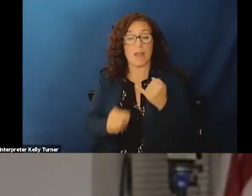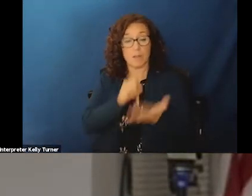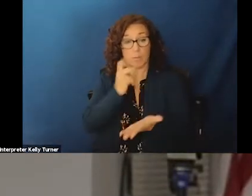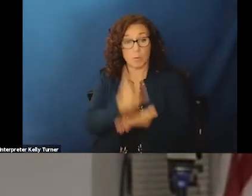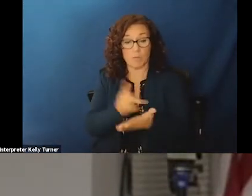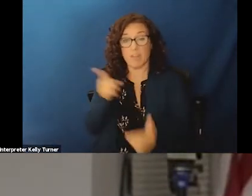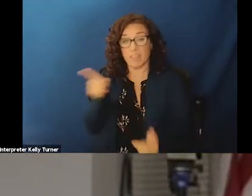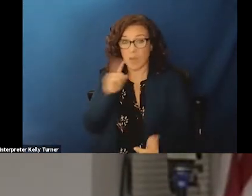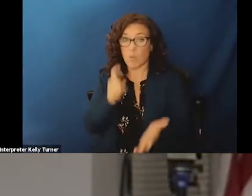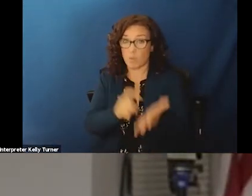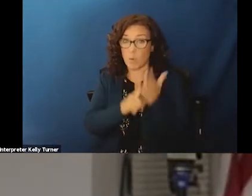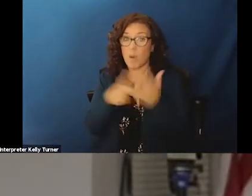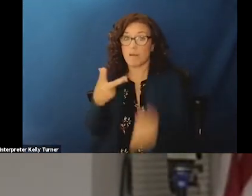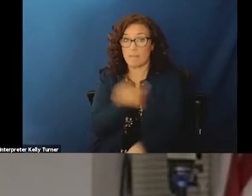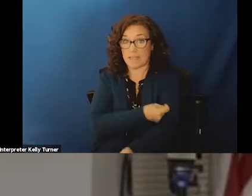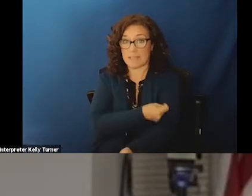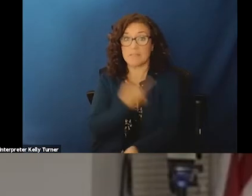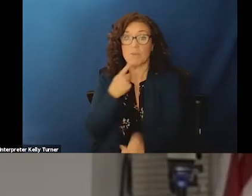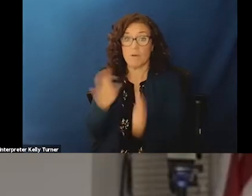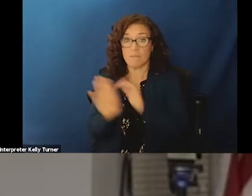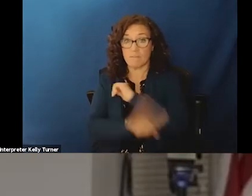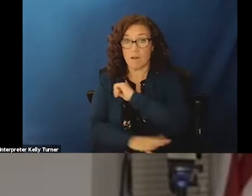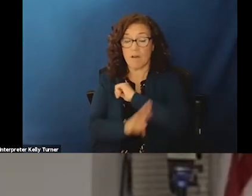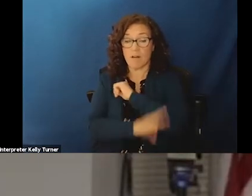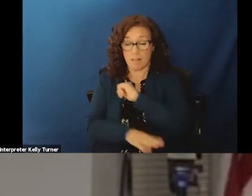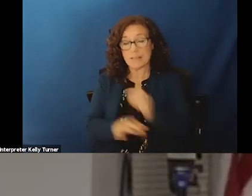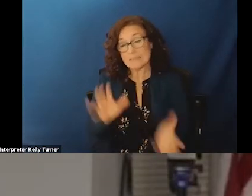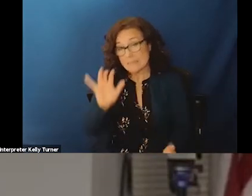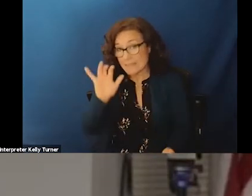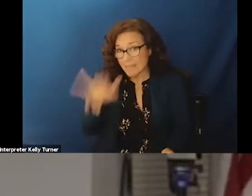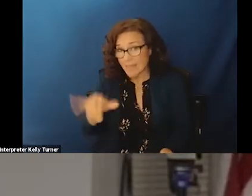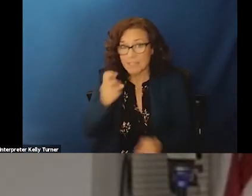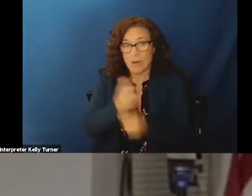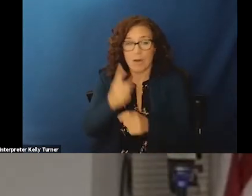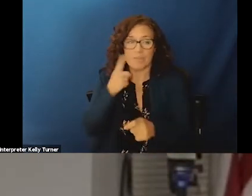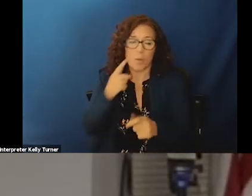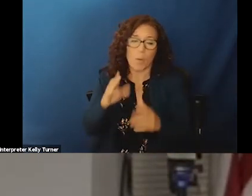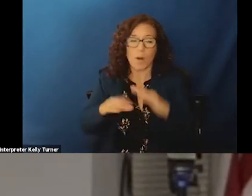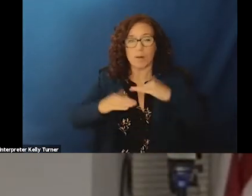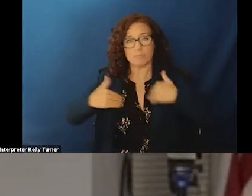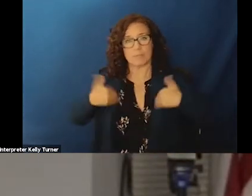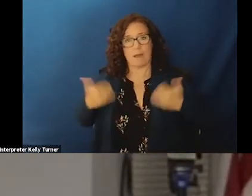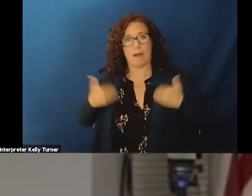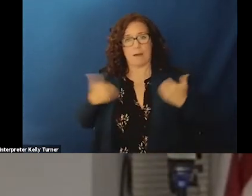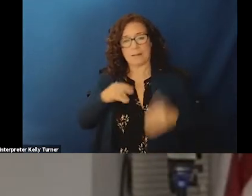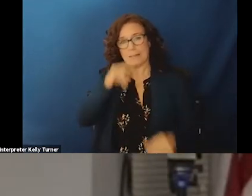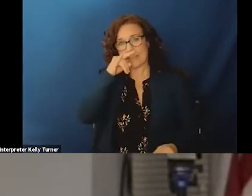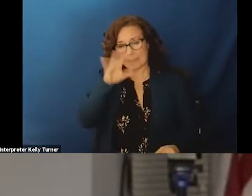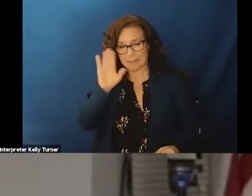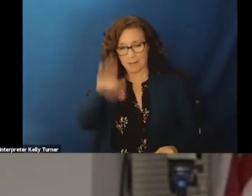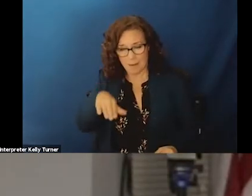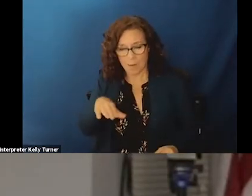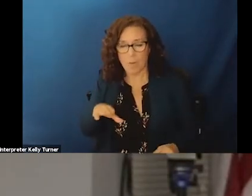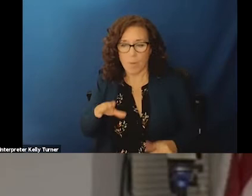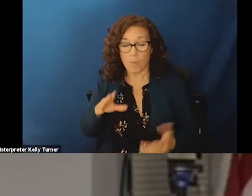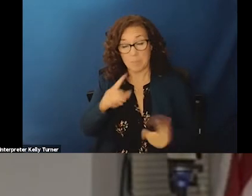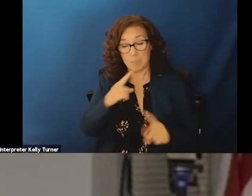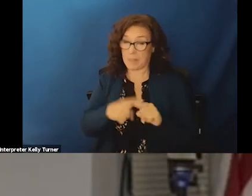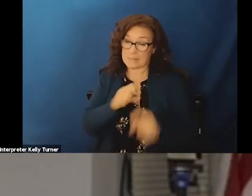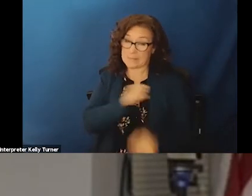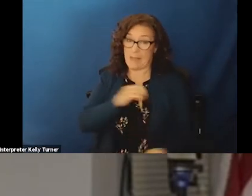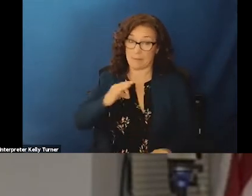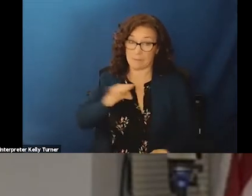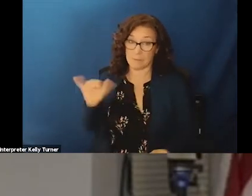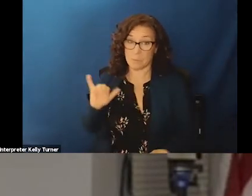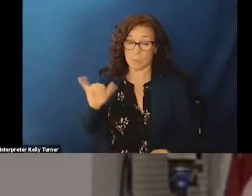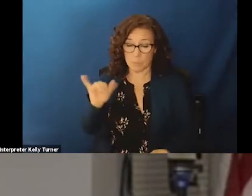in the fall. I know that's a tricky proposition with kids and with our staff, but I just would urge our